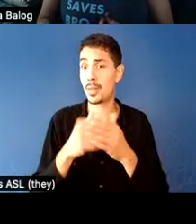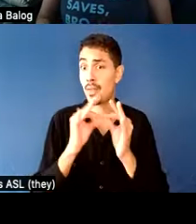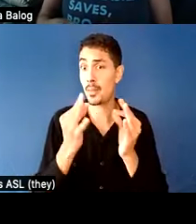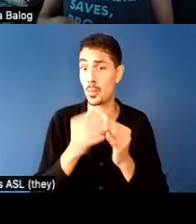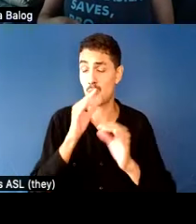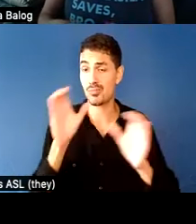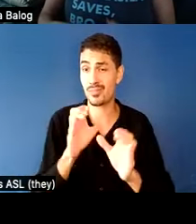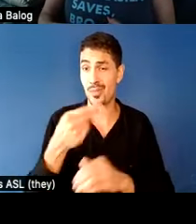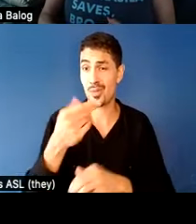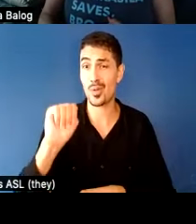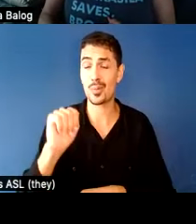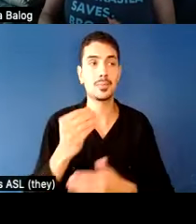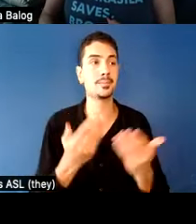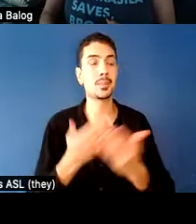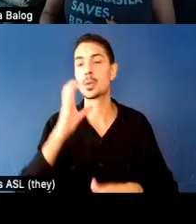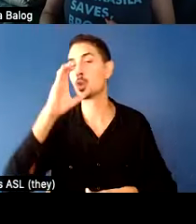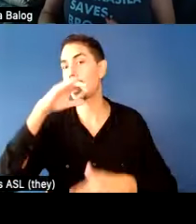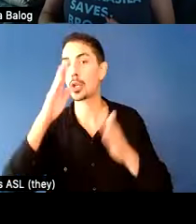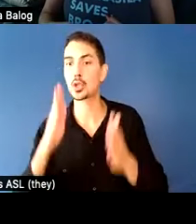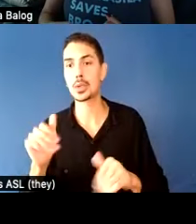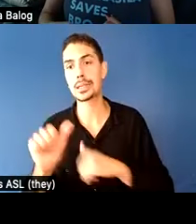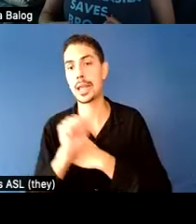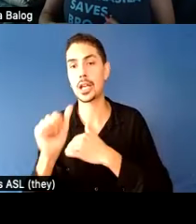doer, or stranger danger on the street or dark